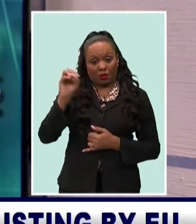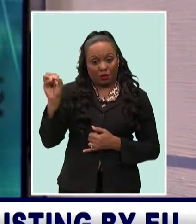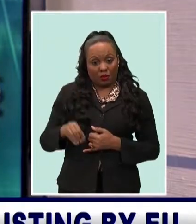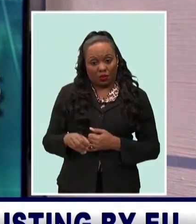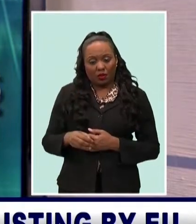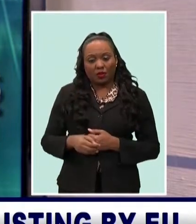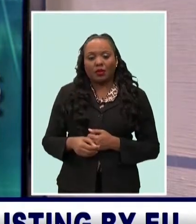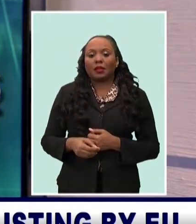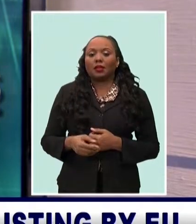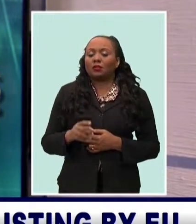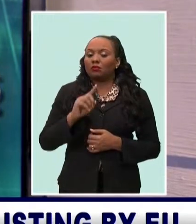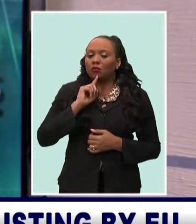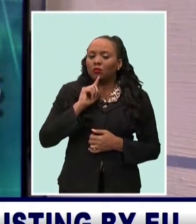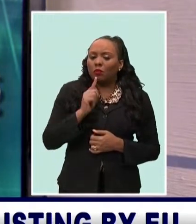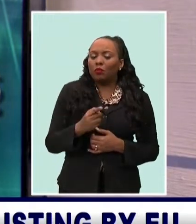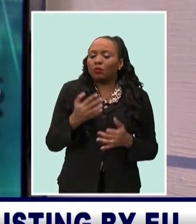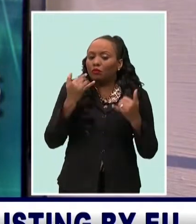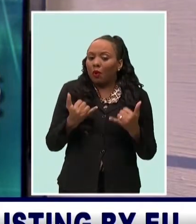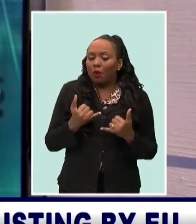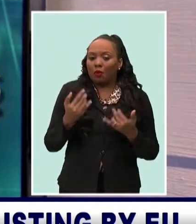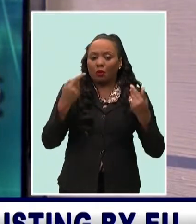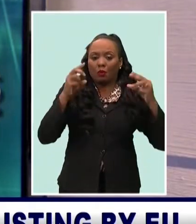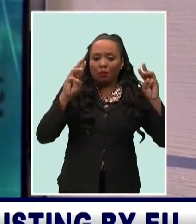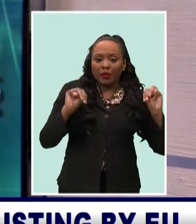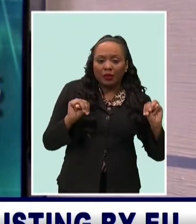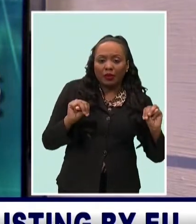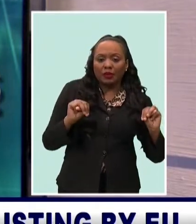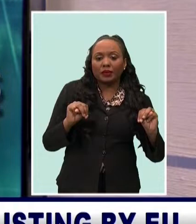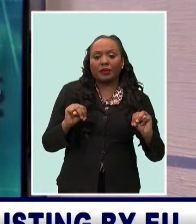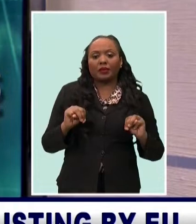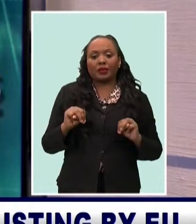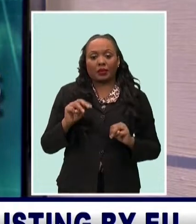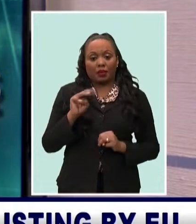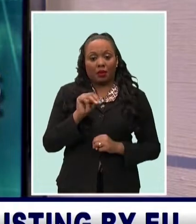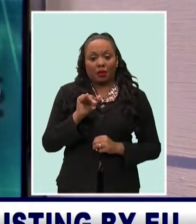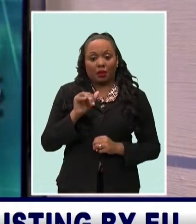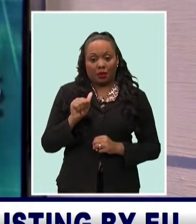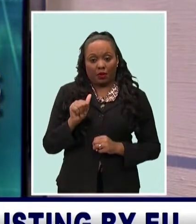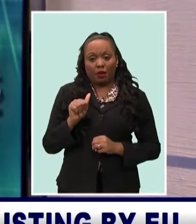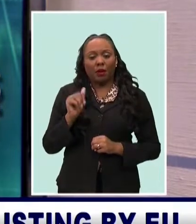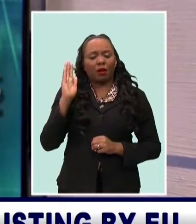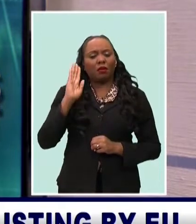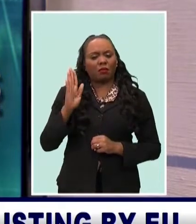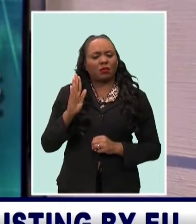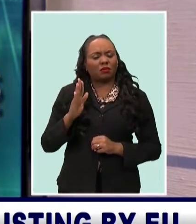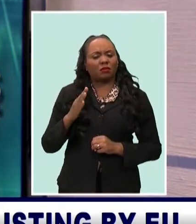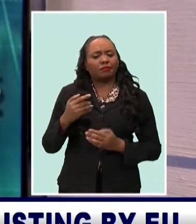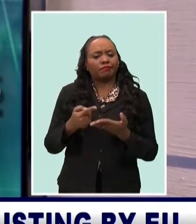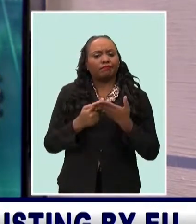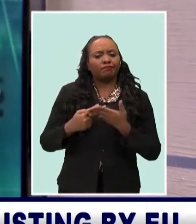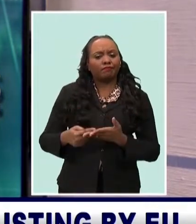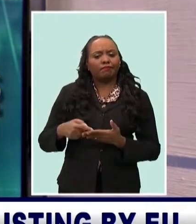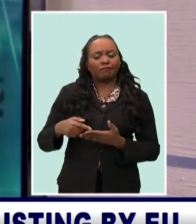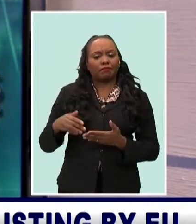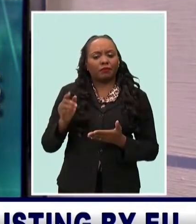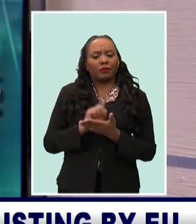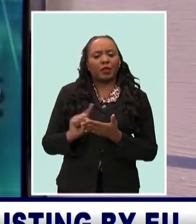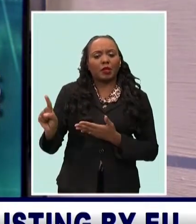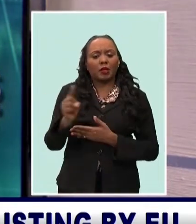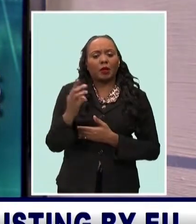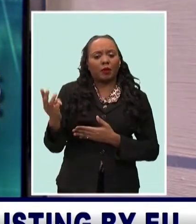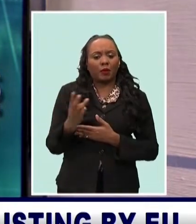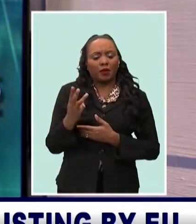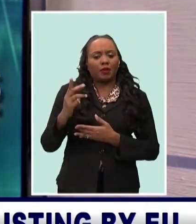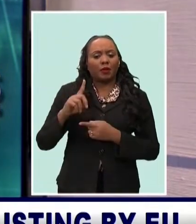that he is therefore sure that Prime Minister and Minister of Finance Mia Amor-Motley will have much to say on the matter next